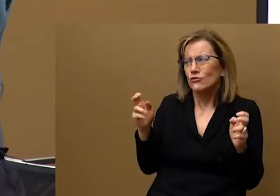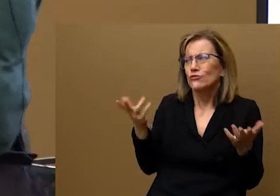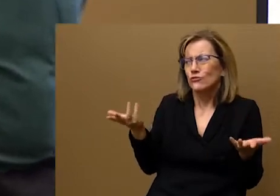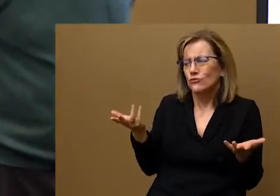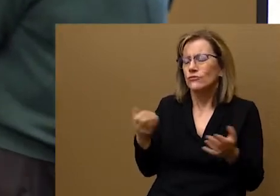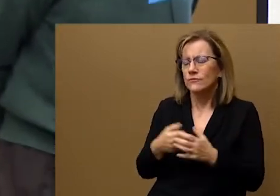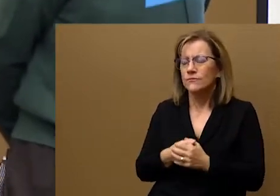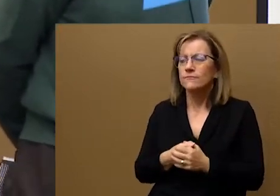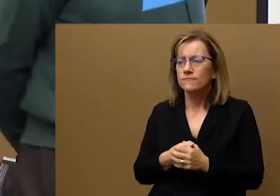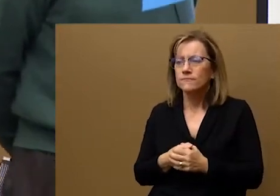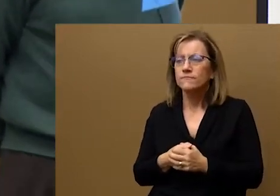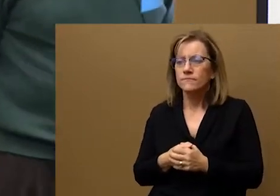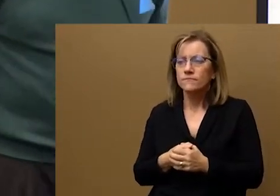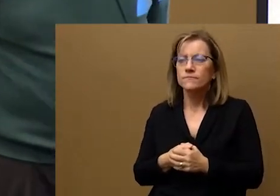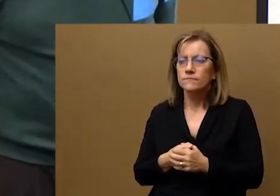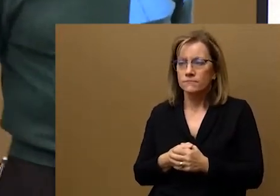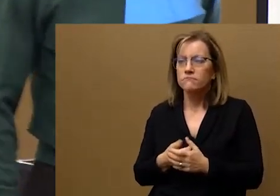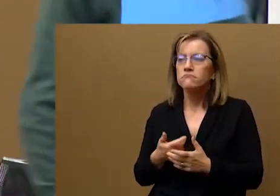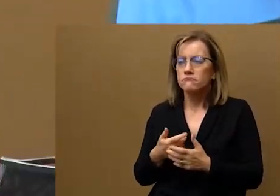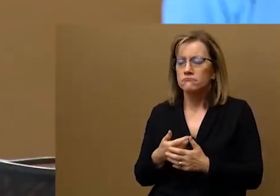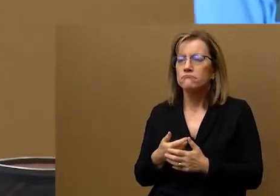think that's also a big issue. Yeah.